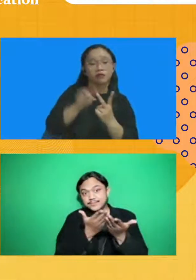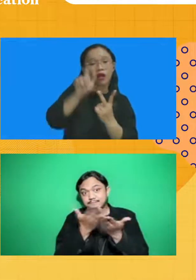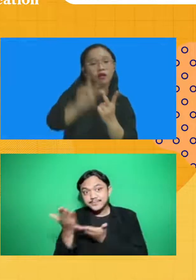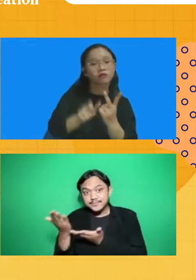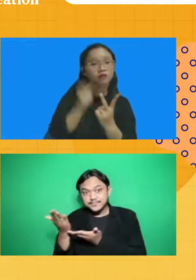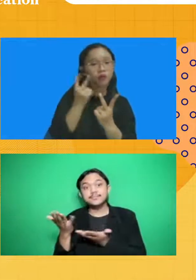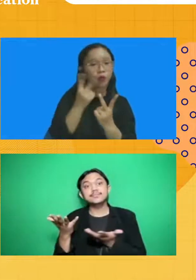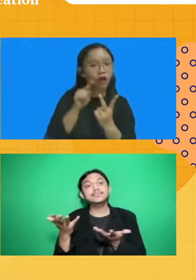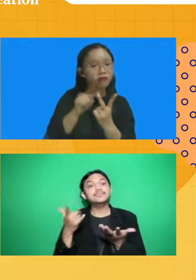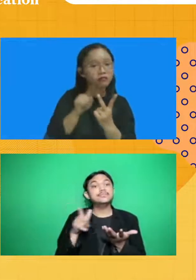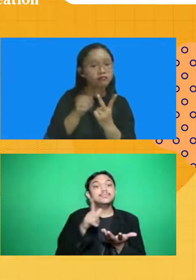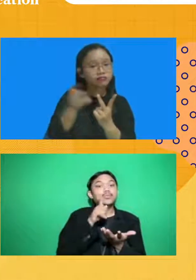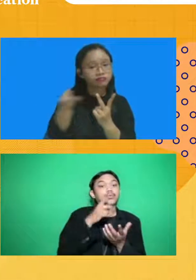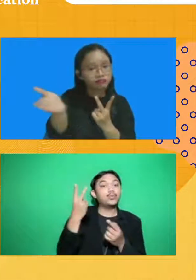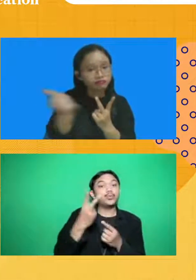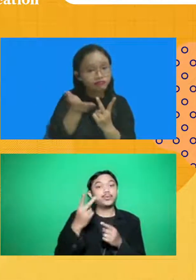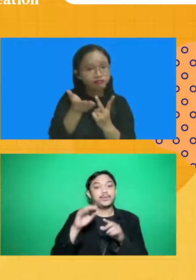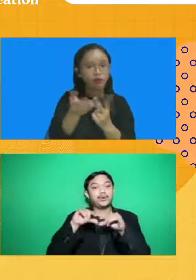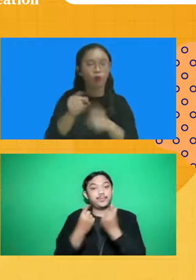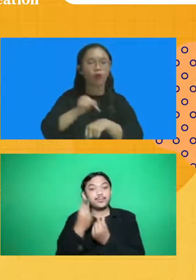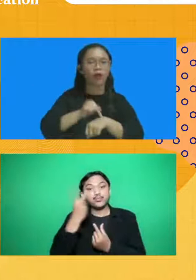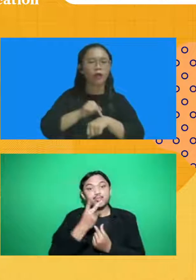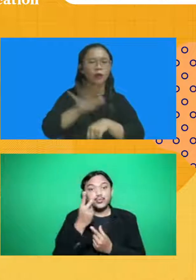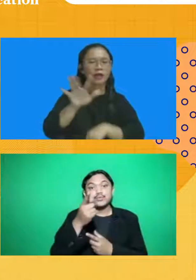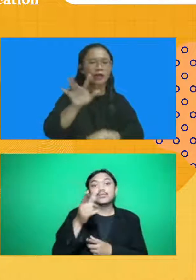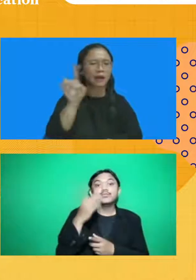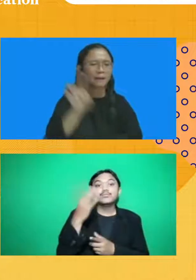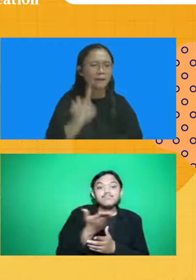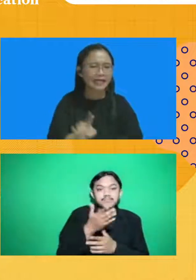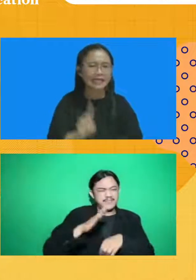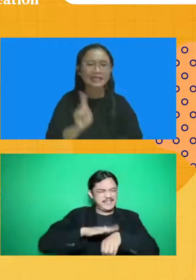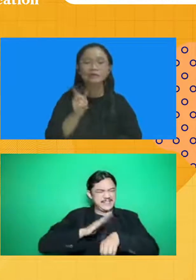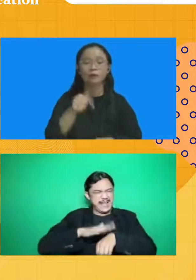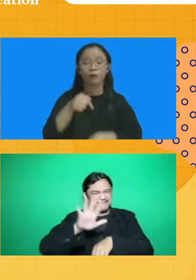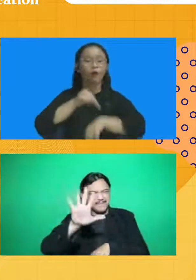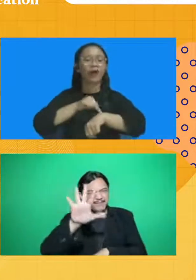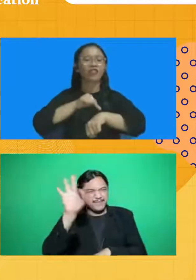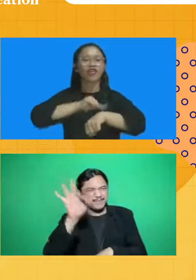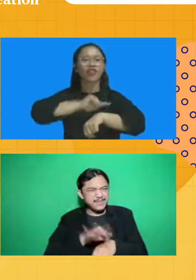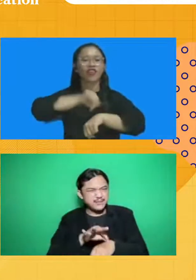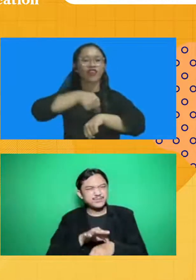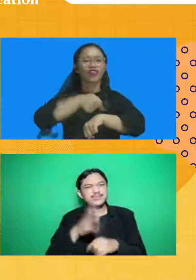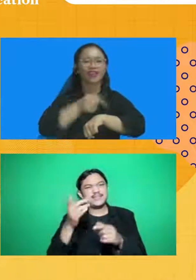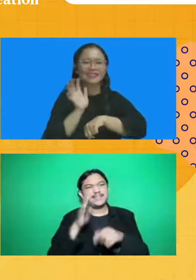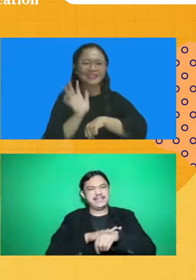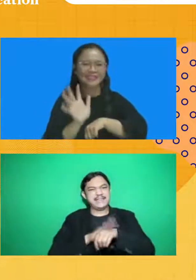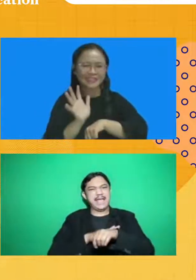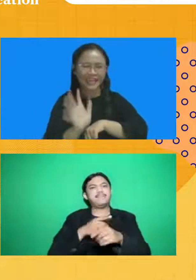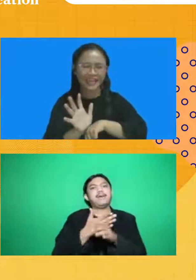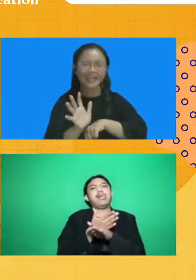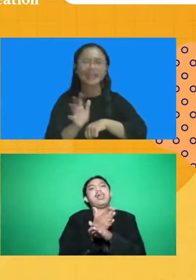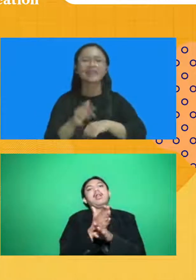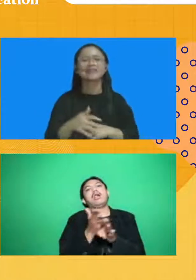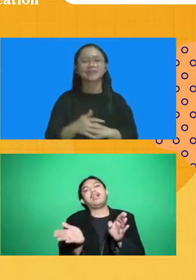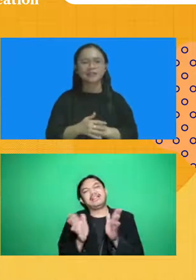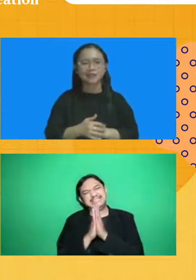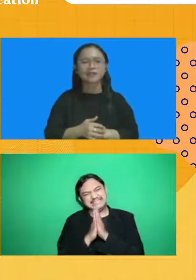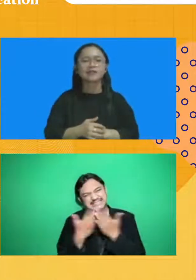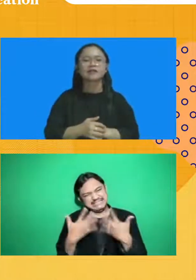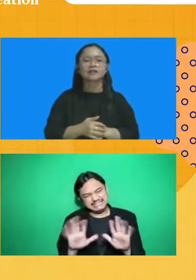presentation. Keep in your mind because we are running out of our time. So and I would like to invite second